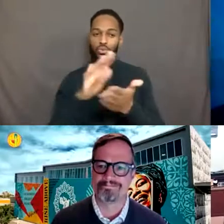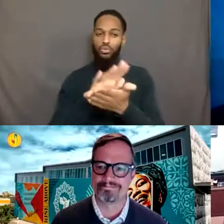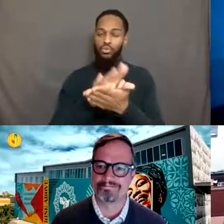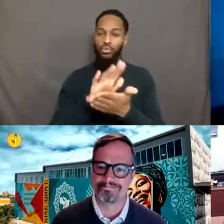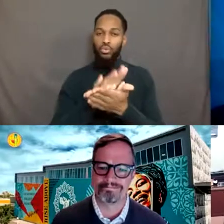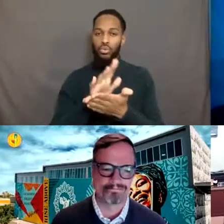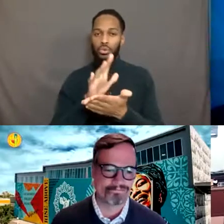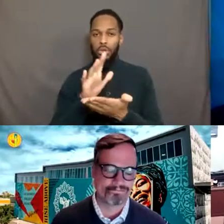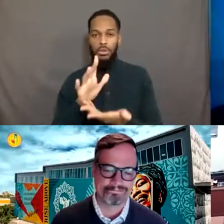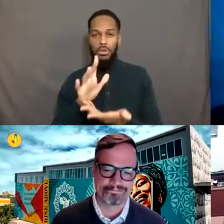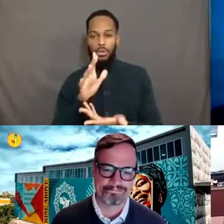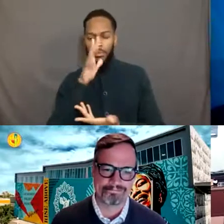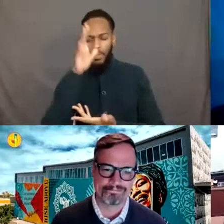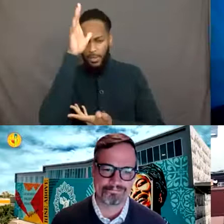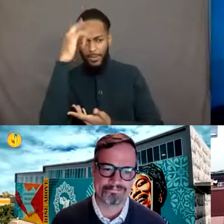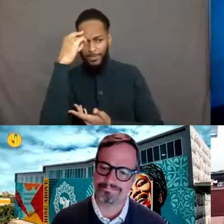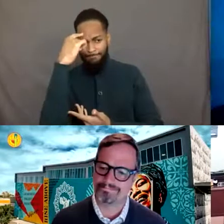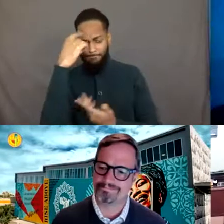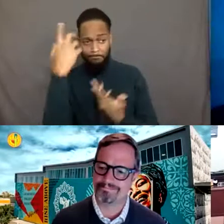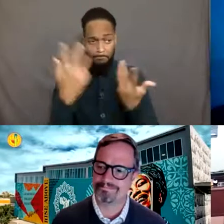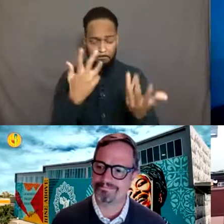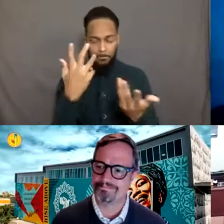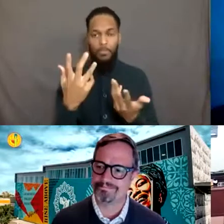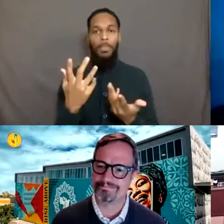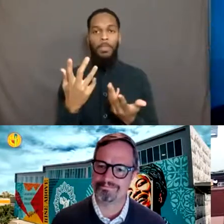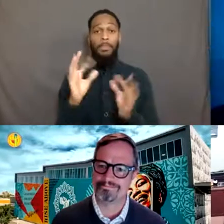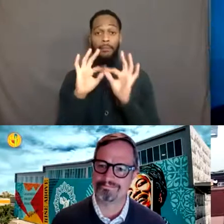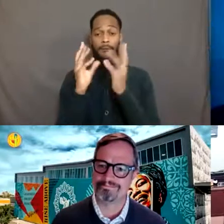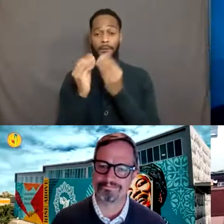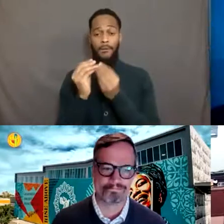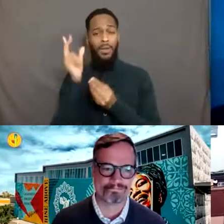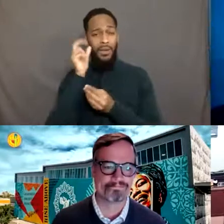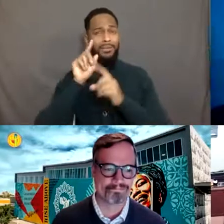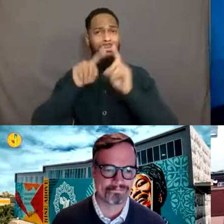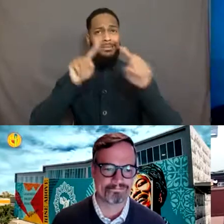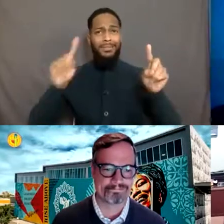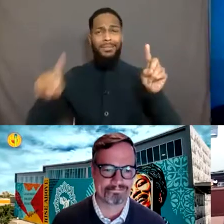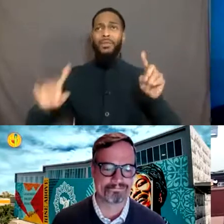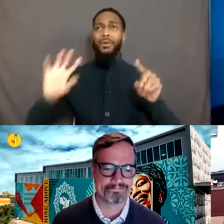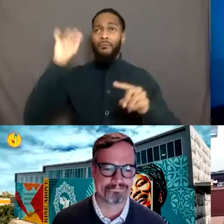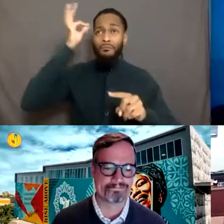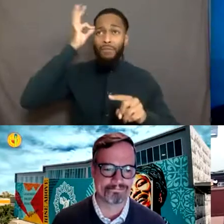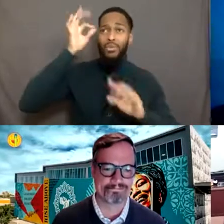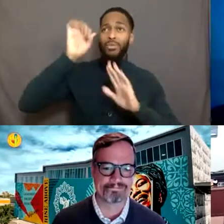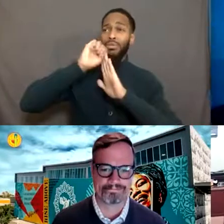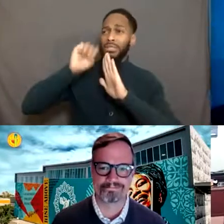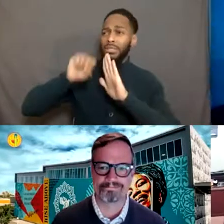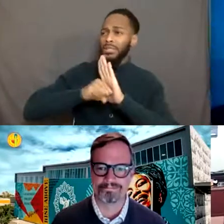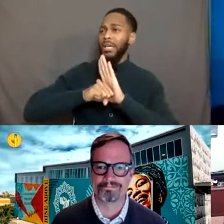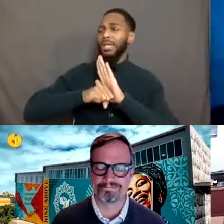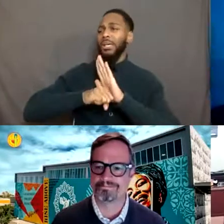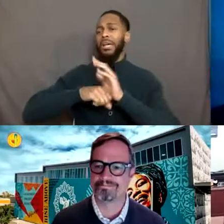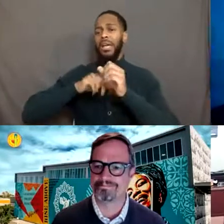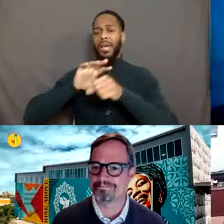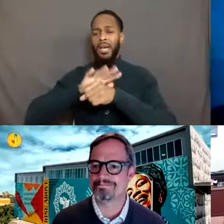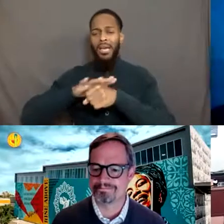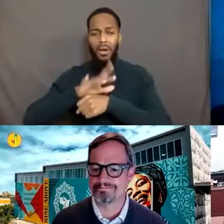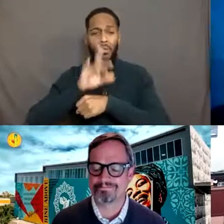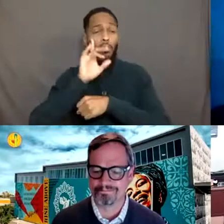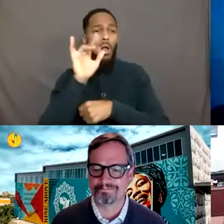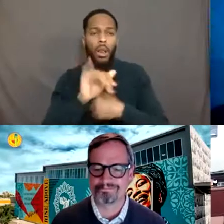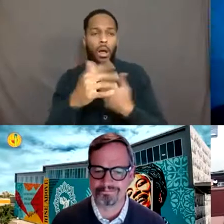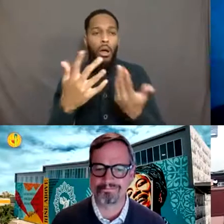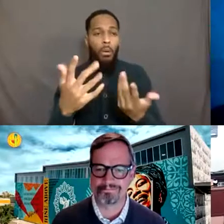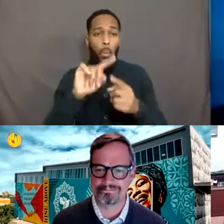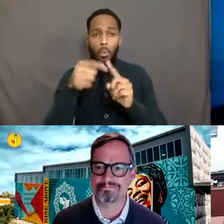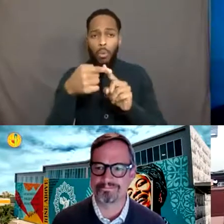hearing tons of contradictory information from the federal, state, city, county officials about when and how our schools might reopen. They've